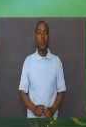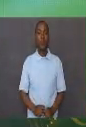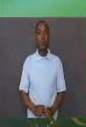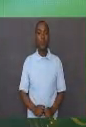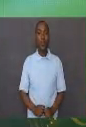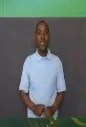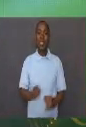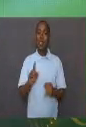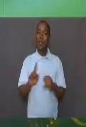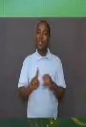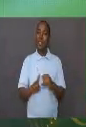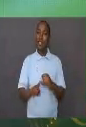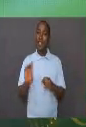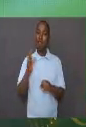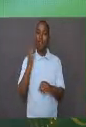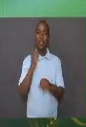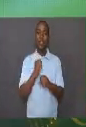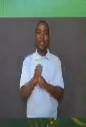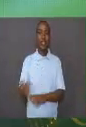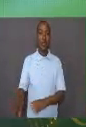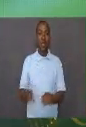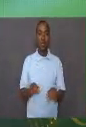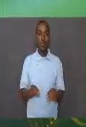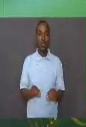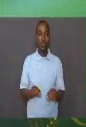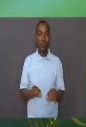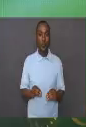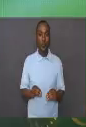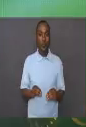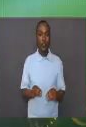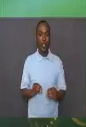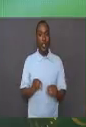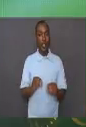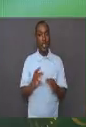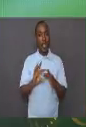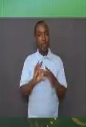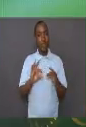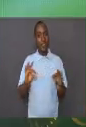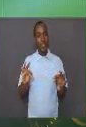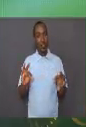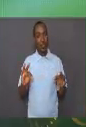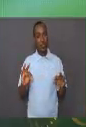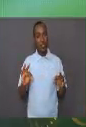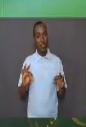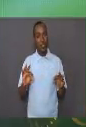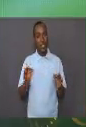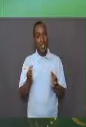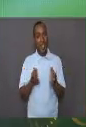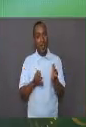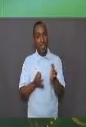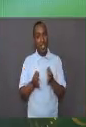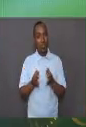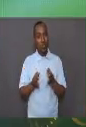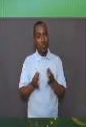For our last activity, students, write a sentence to explain why the